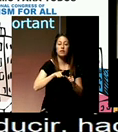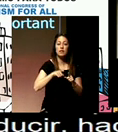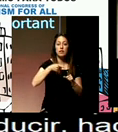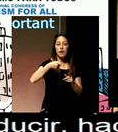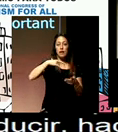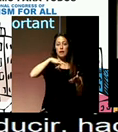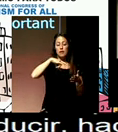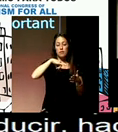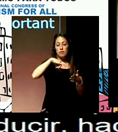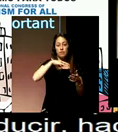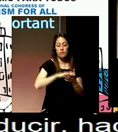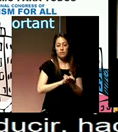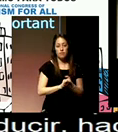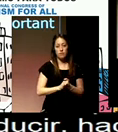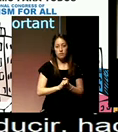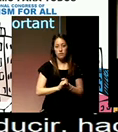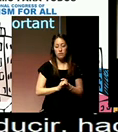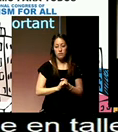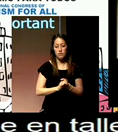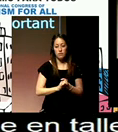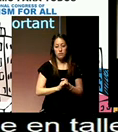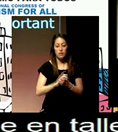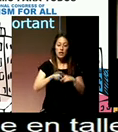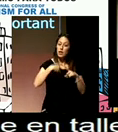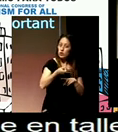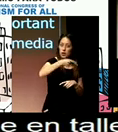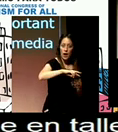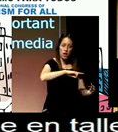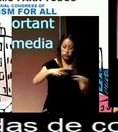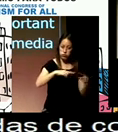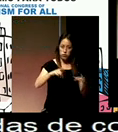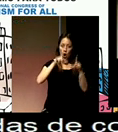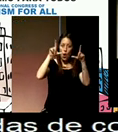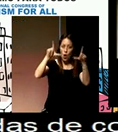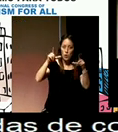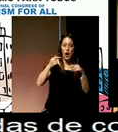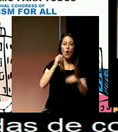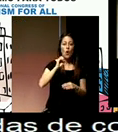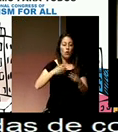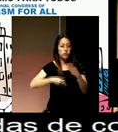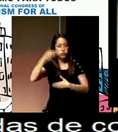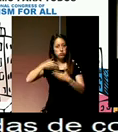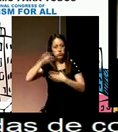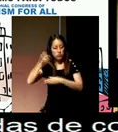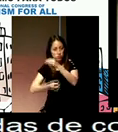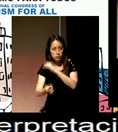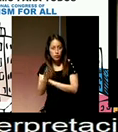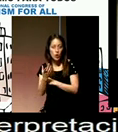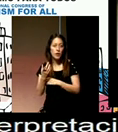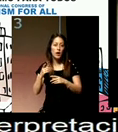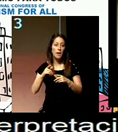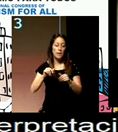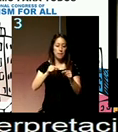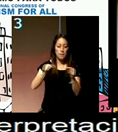multimedia, live video streaming, publications, three-dimensional models, etc.